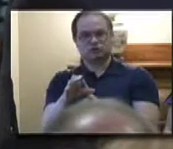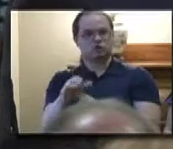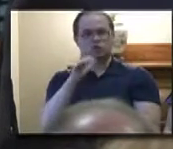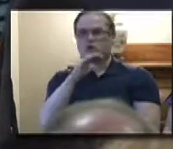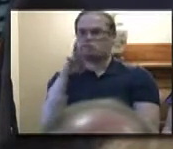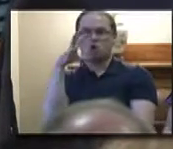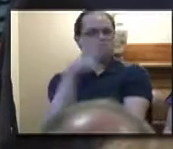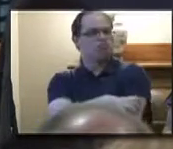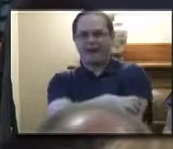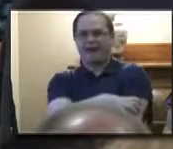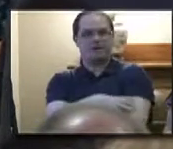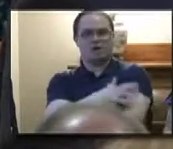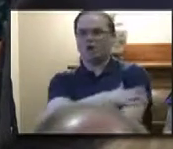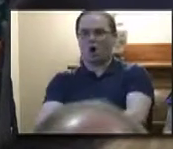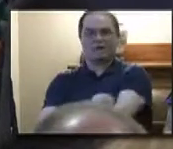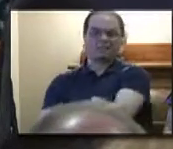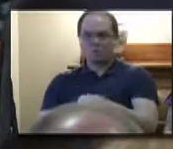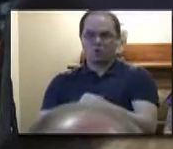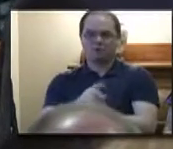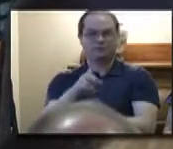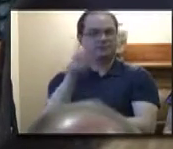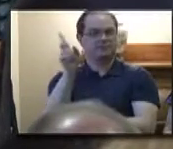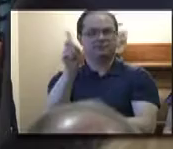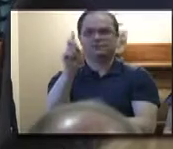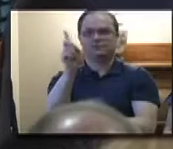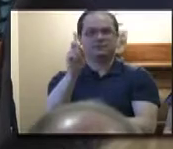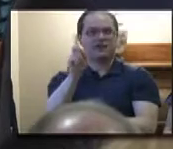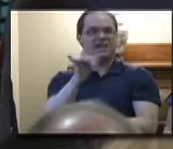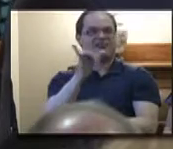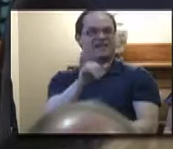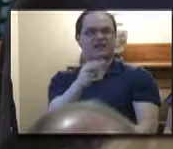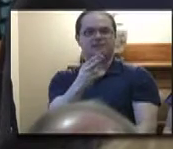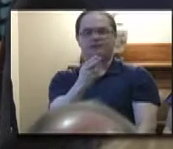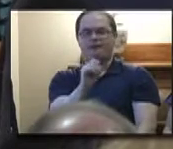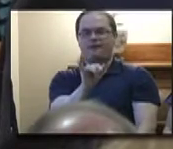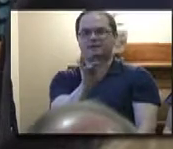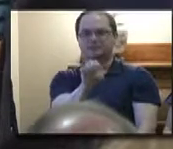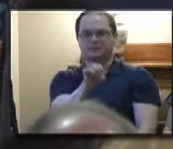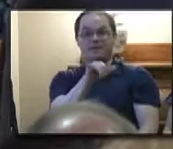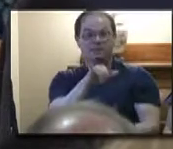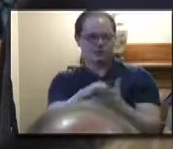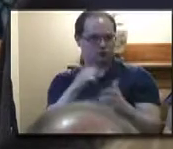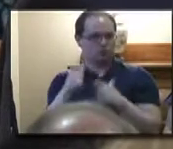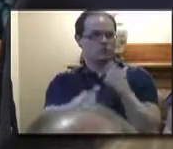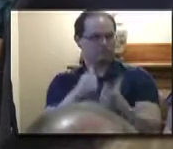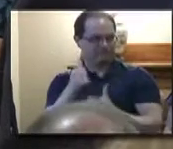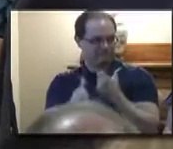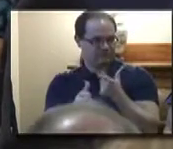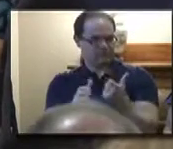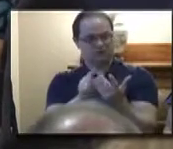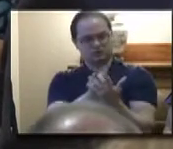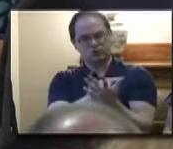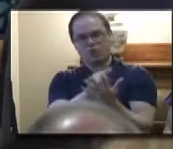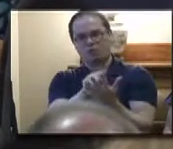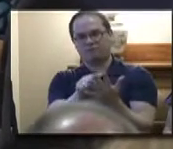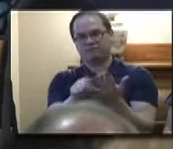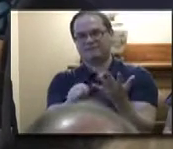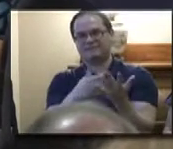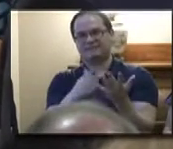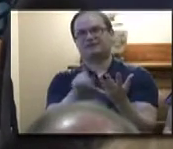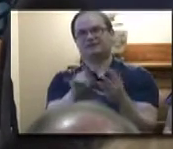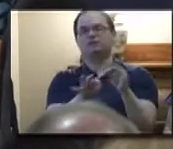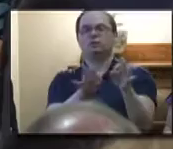don't grab a deaf person by the arm and pull them. I mean, that's considered very hostile and very aggressive. So all of these kinds of things have